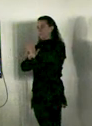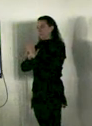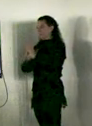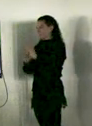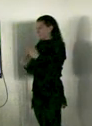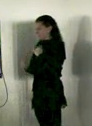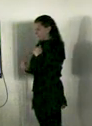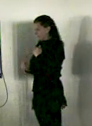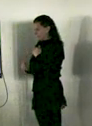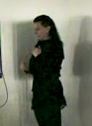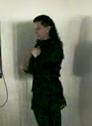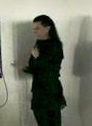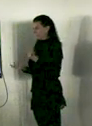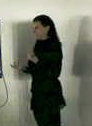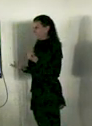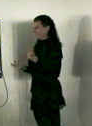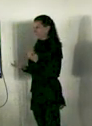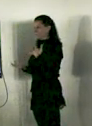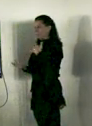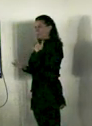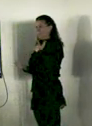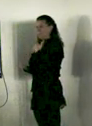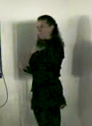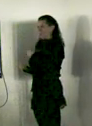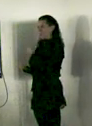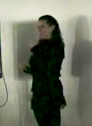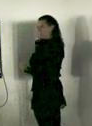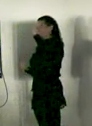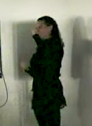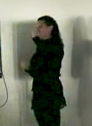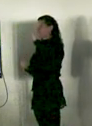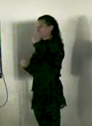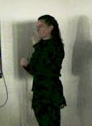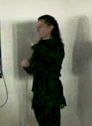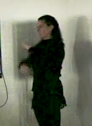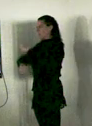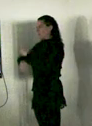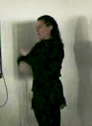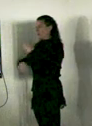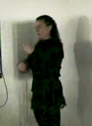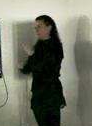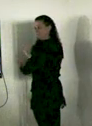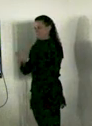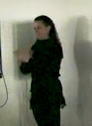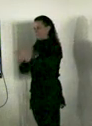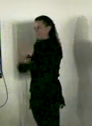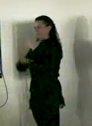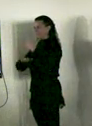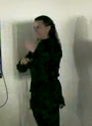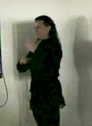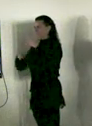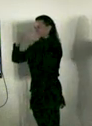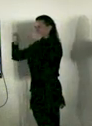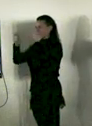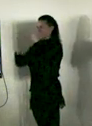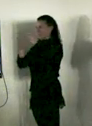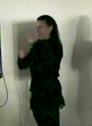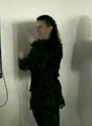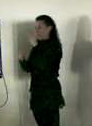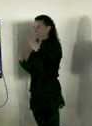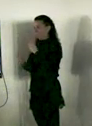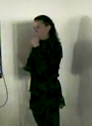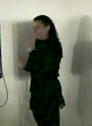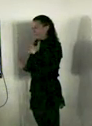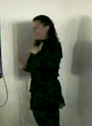I have no white power fantasy of going to an island and like becoming their ideal. But